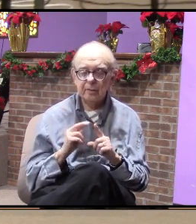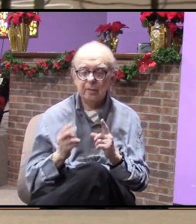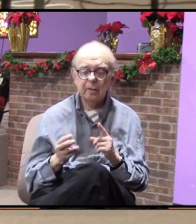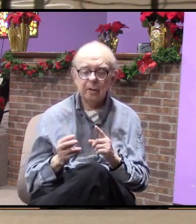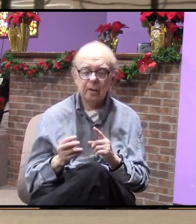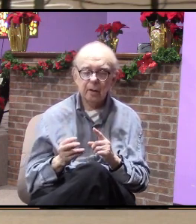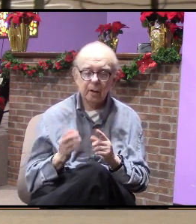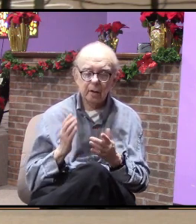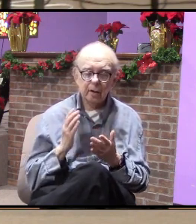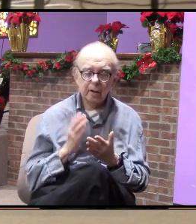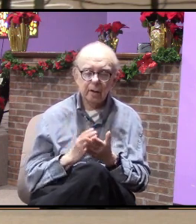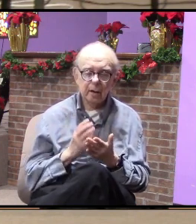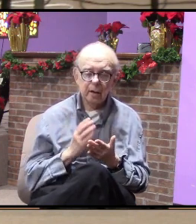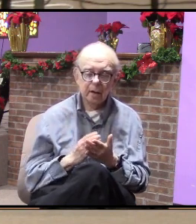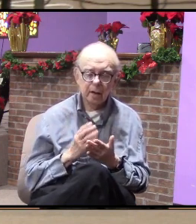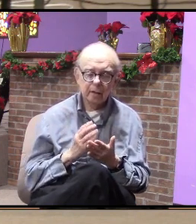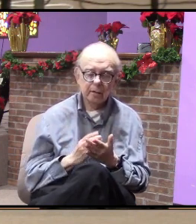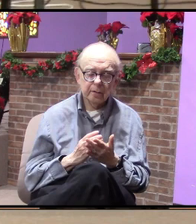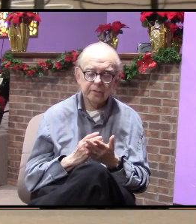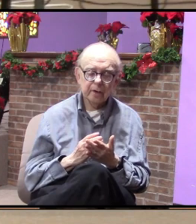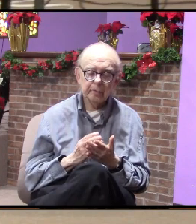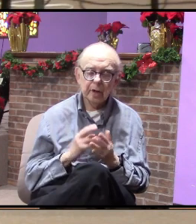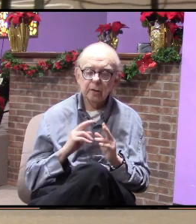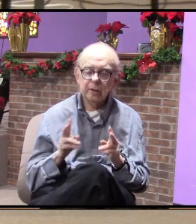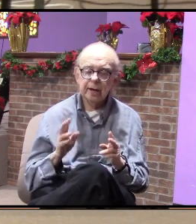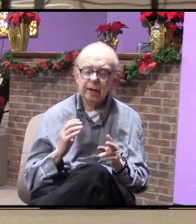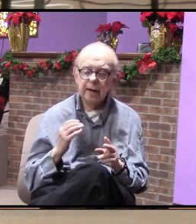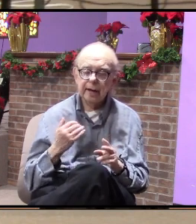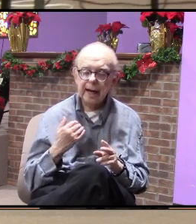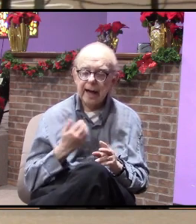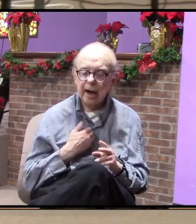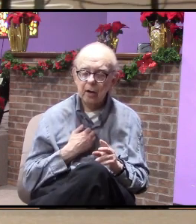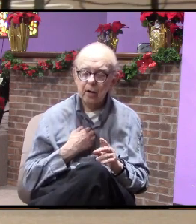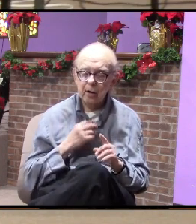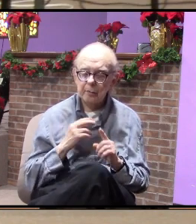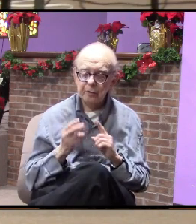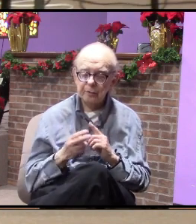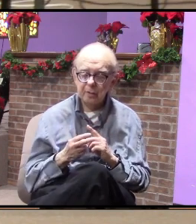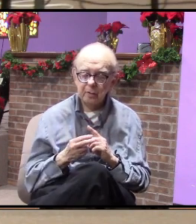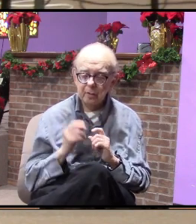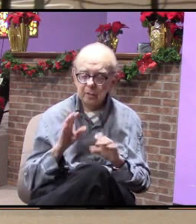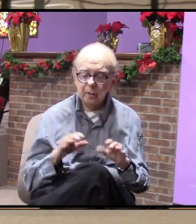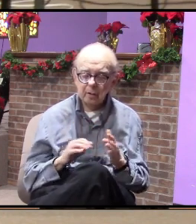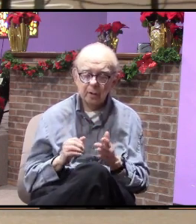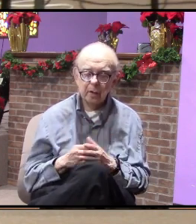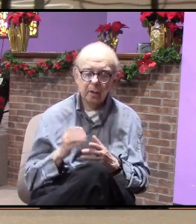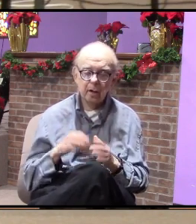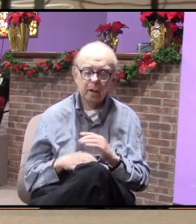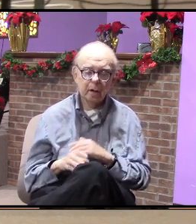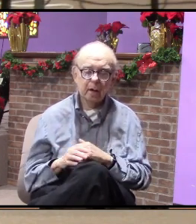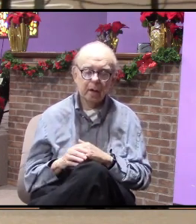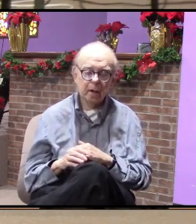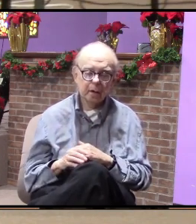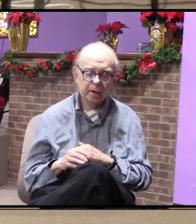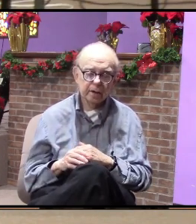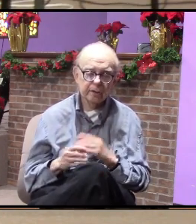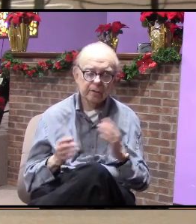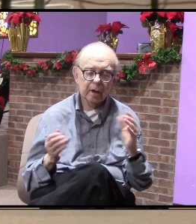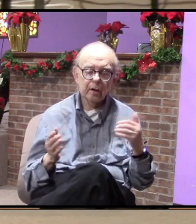and stop looking at it from our view. And the only way we can do that is get into a close relationship with